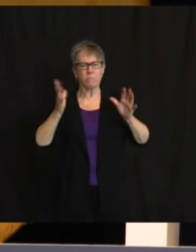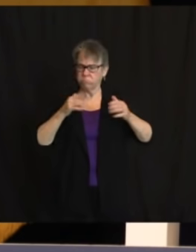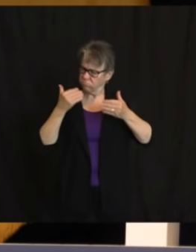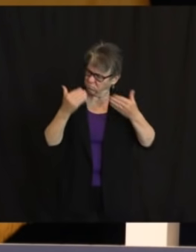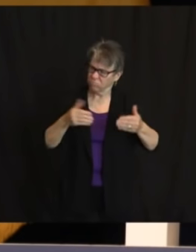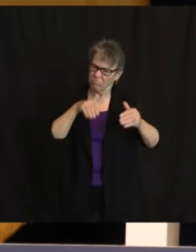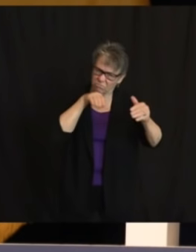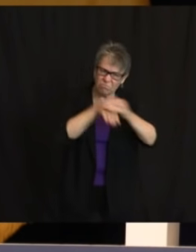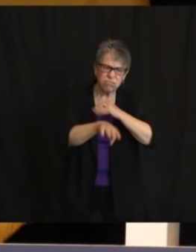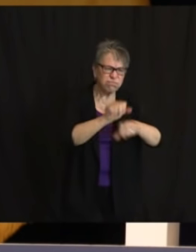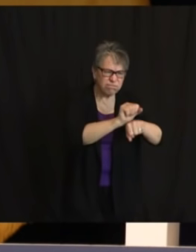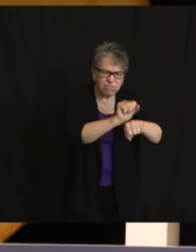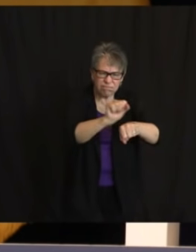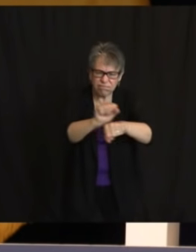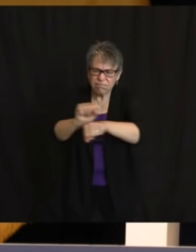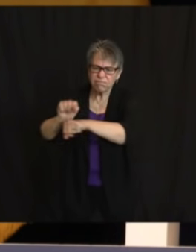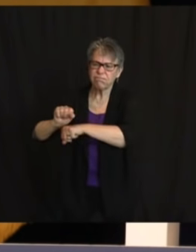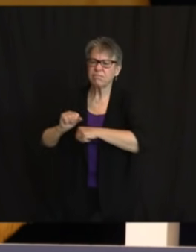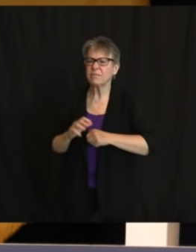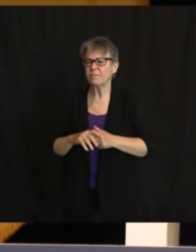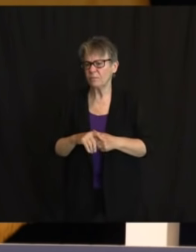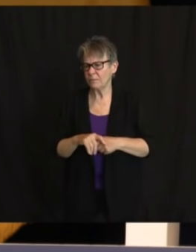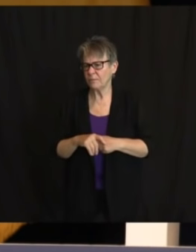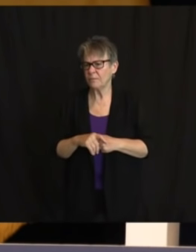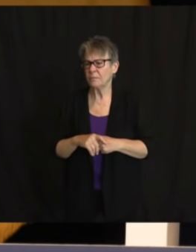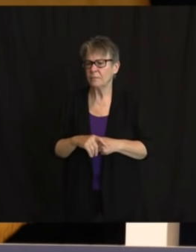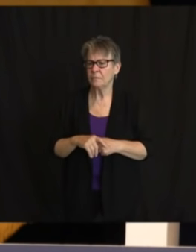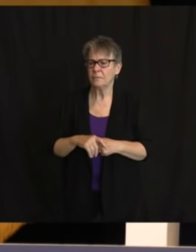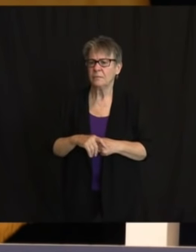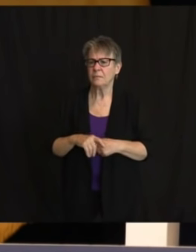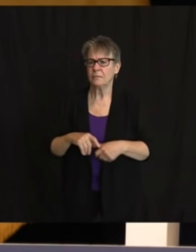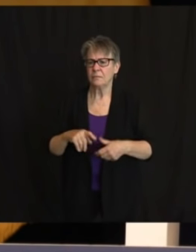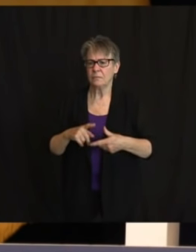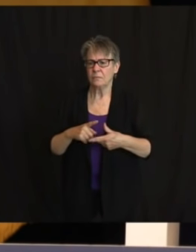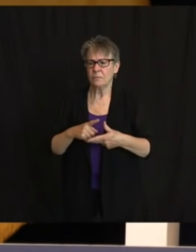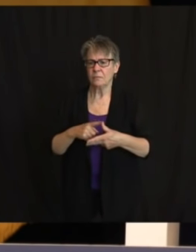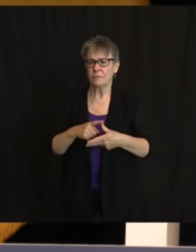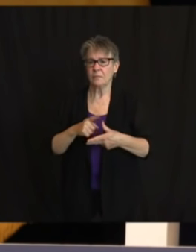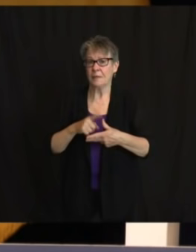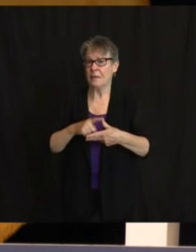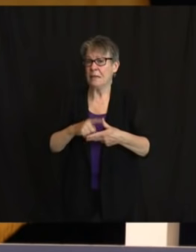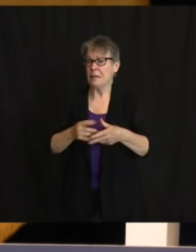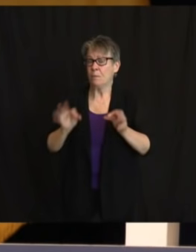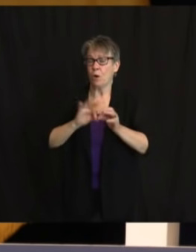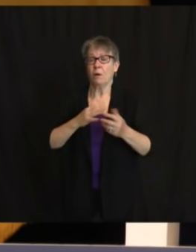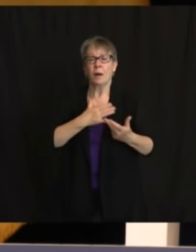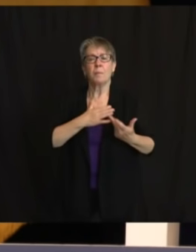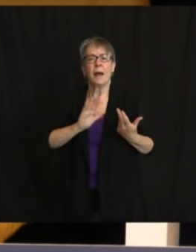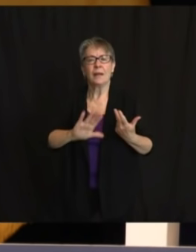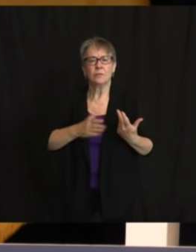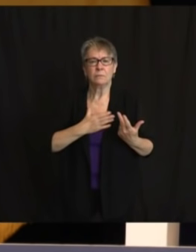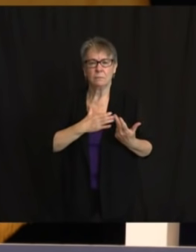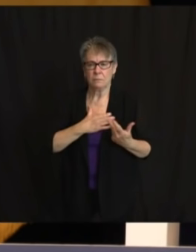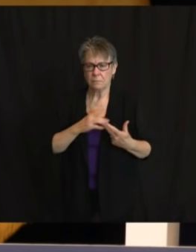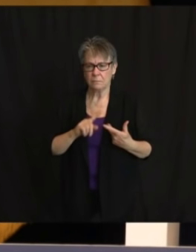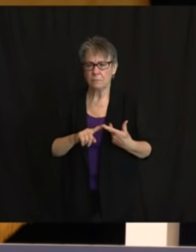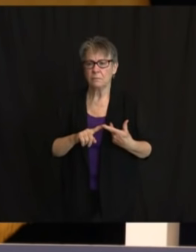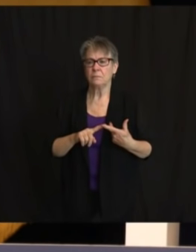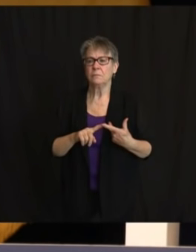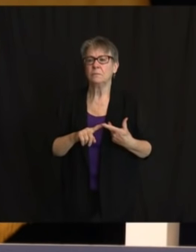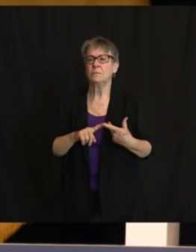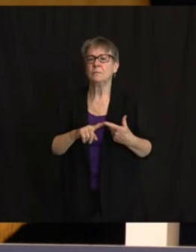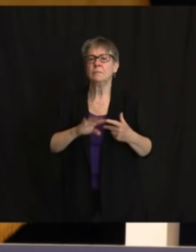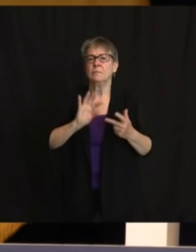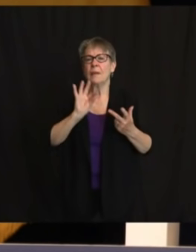just trust nurses. They are a part of the heart and soul of our healthcare system. So when you see a nurse, do me a favor, do them a favor, and